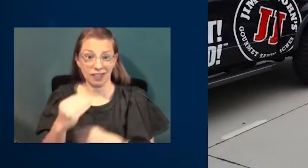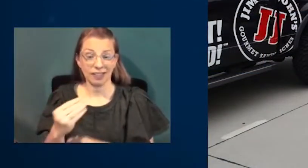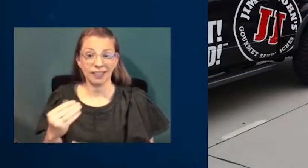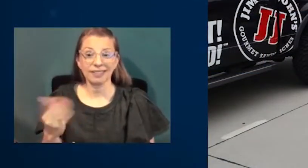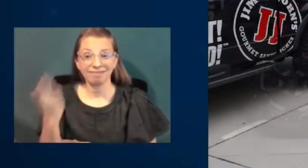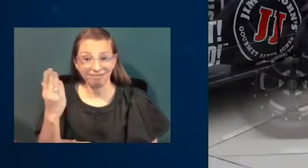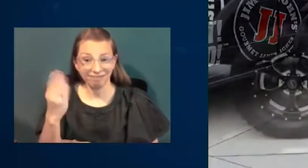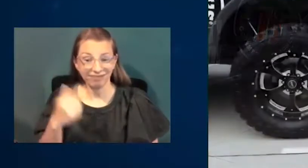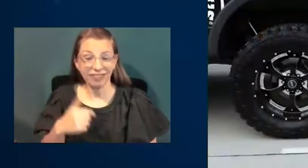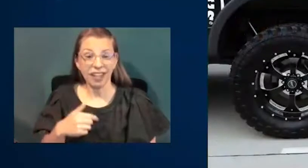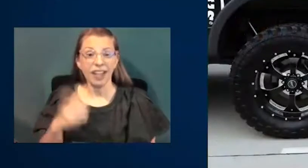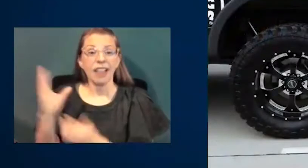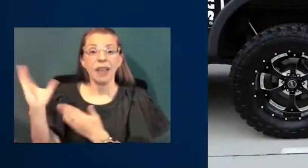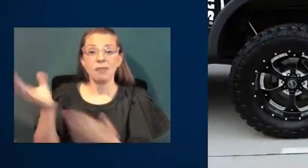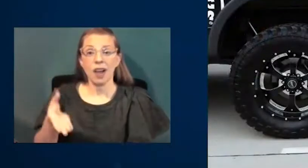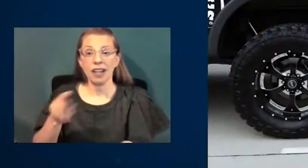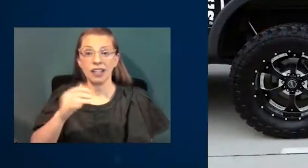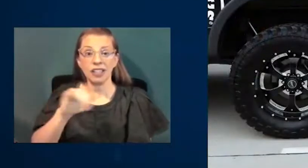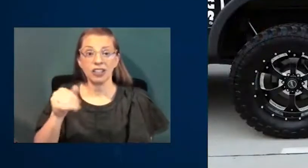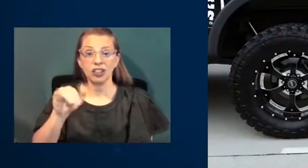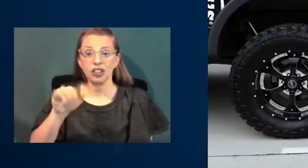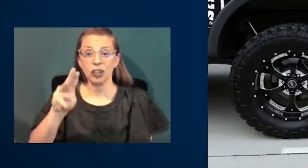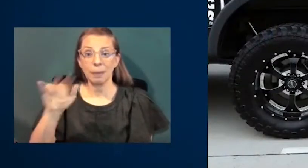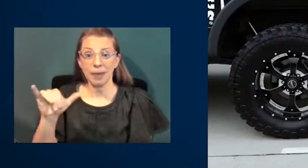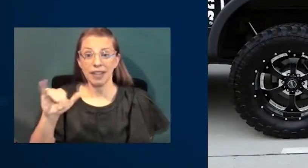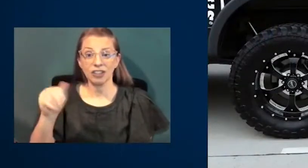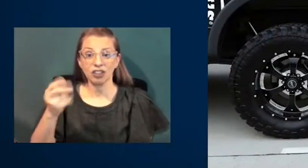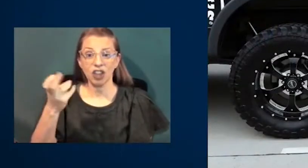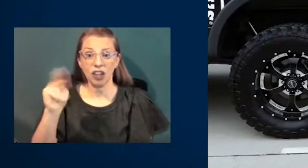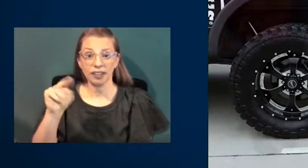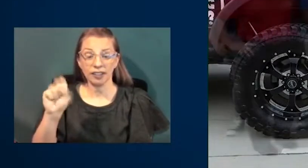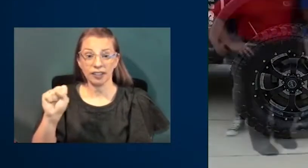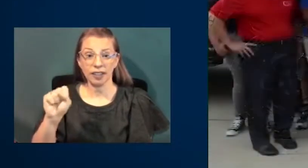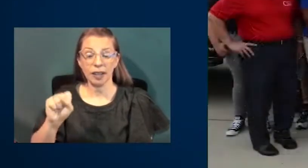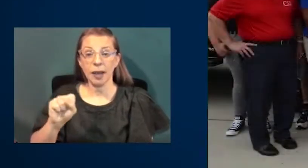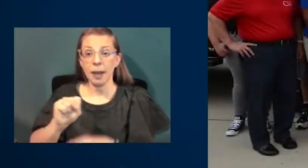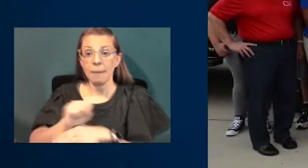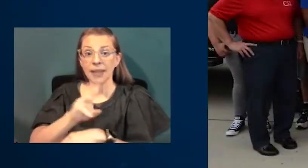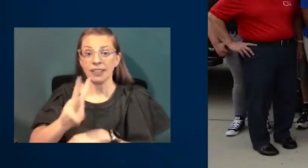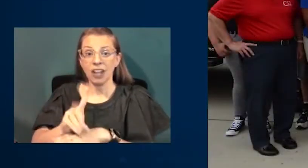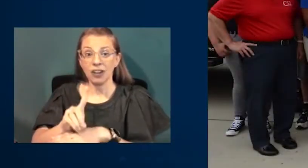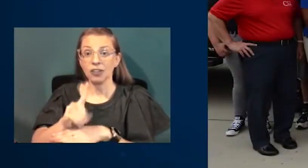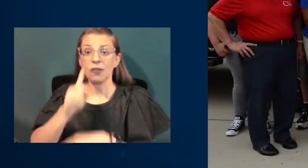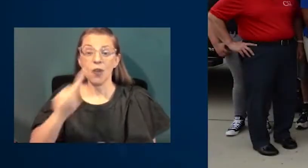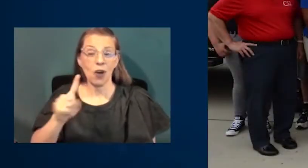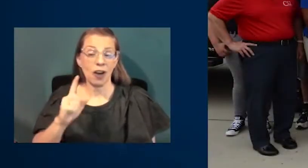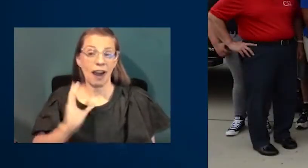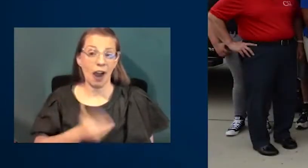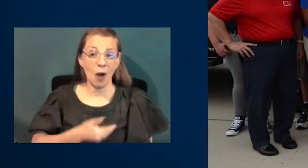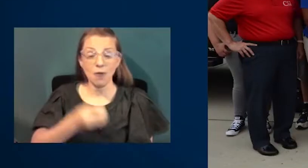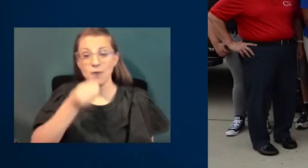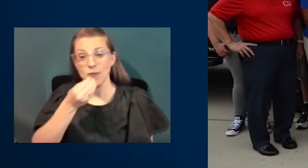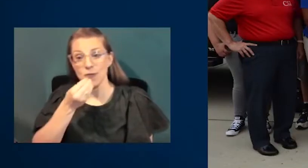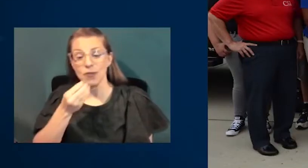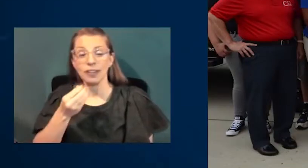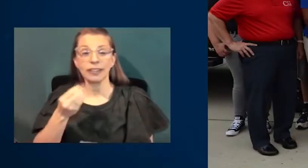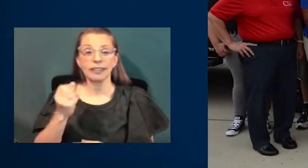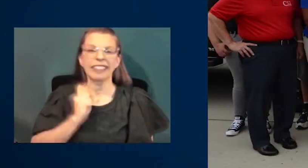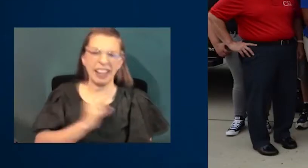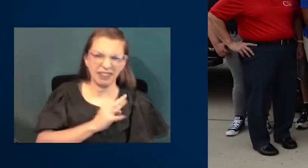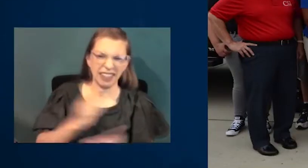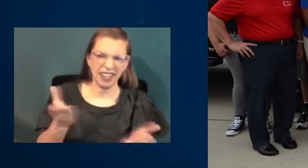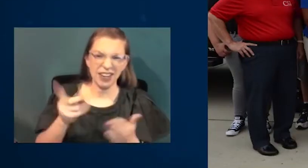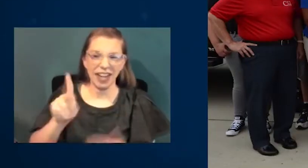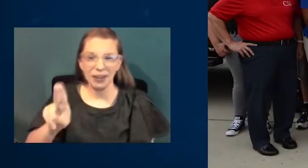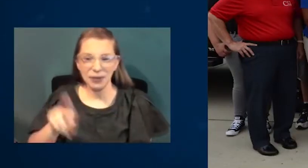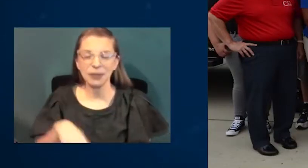I love the bread. And McDonald's said, foods for us and for our staff here at KU. That was a really nice thing, so we want to thank